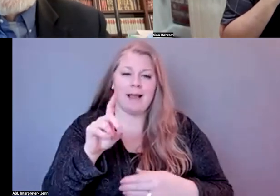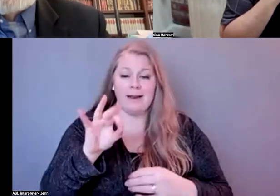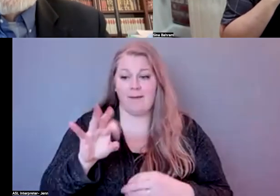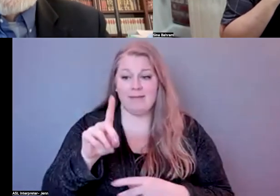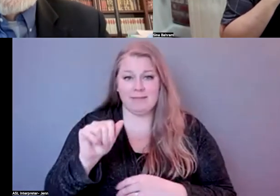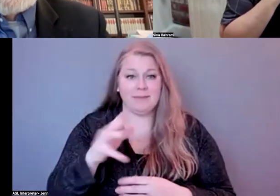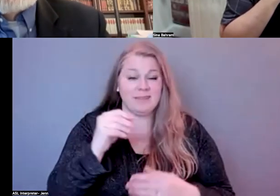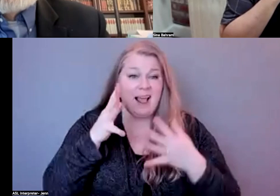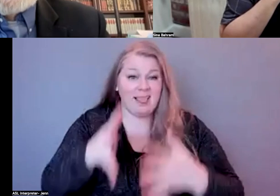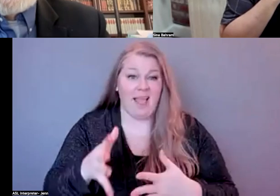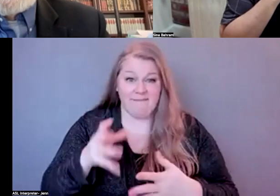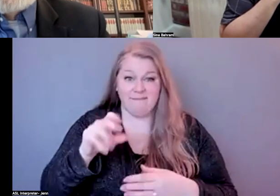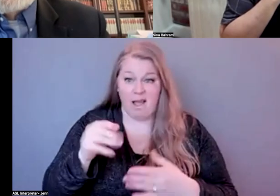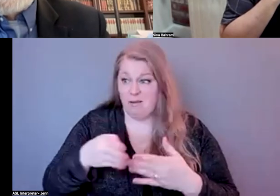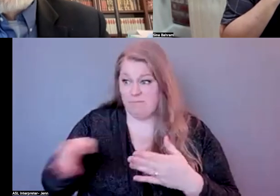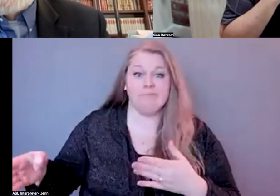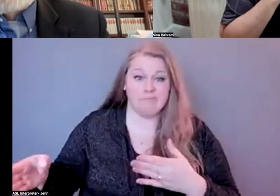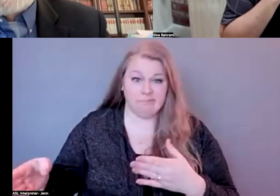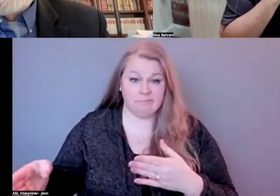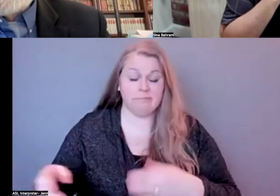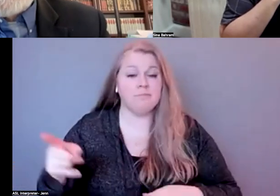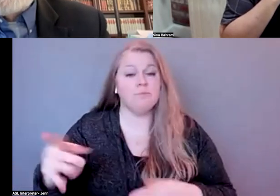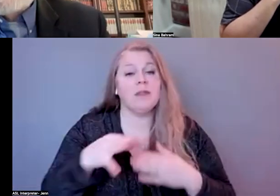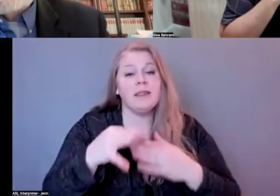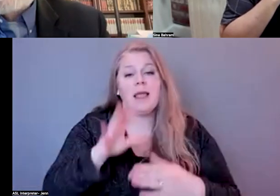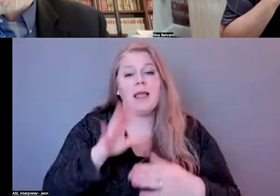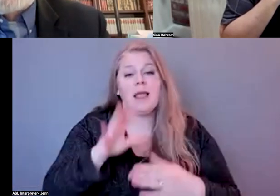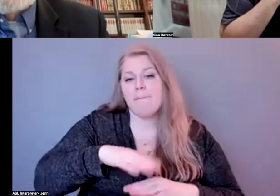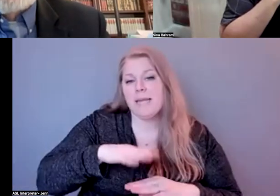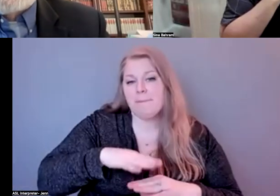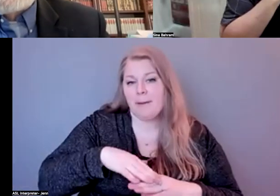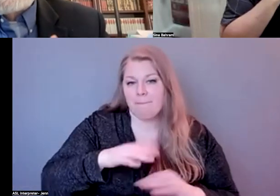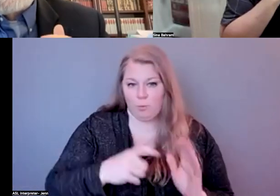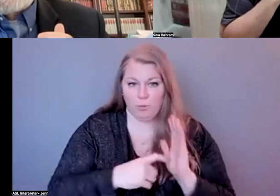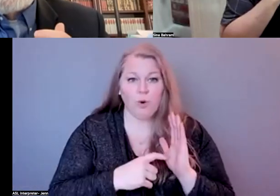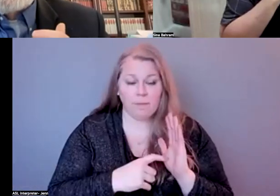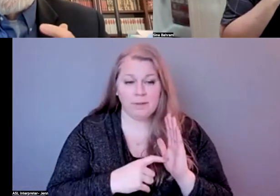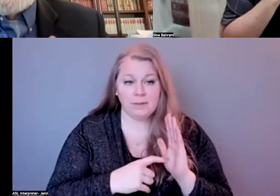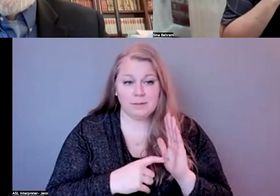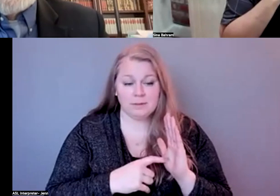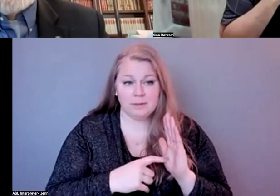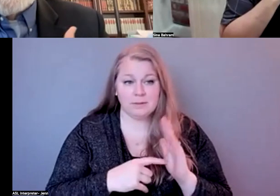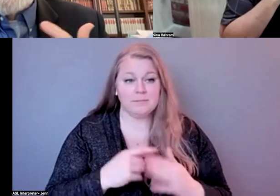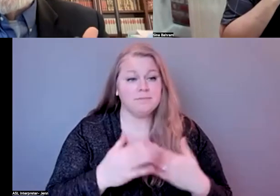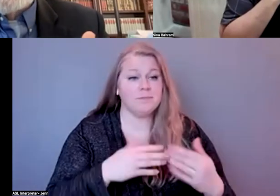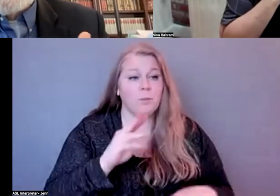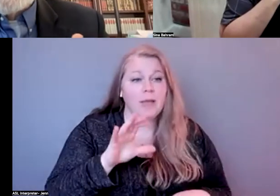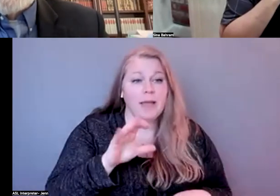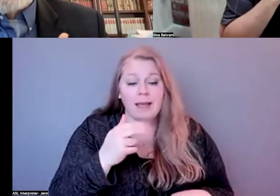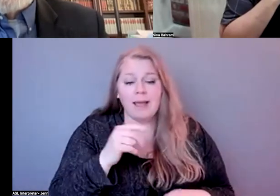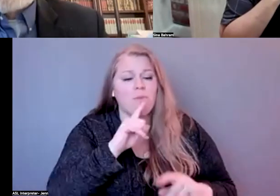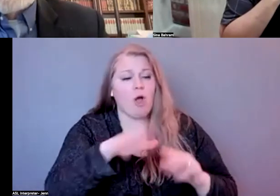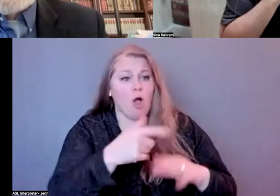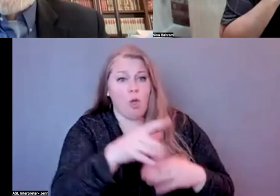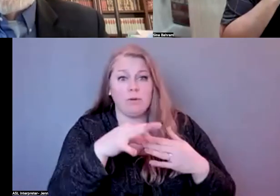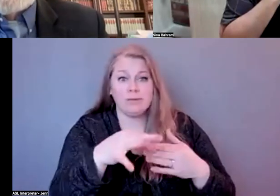many out. And they're guided by minimum requirements. Even the WCAG and all those guidelines come out.